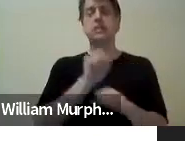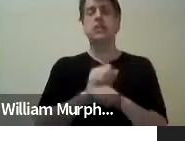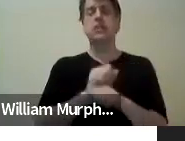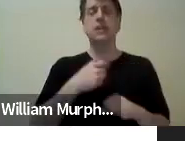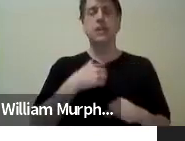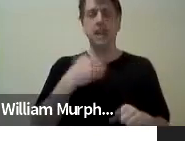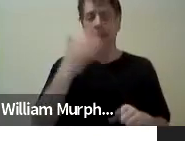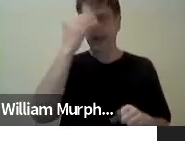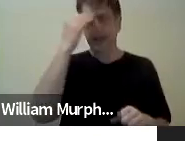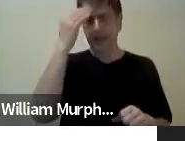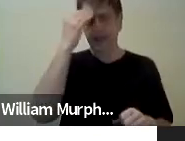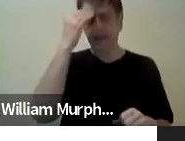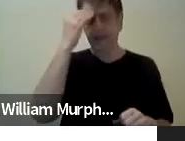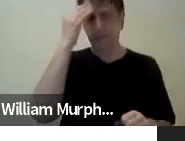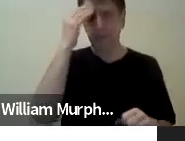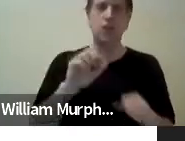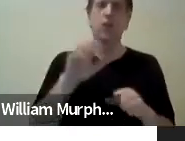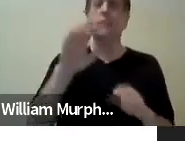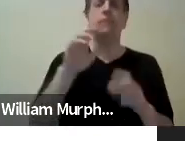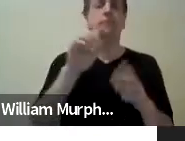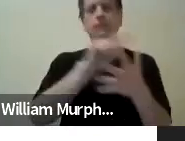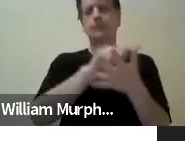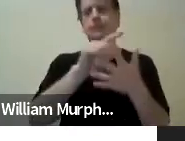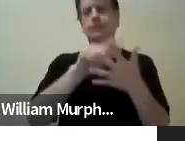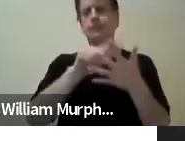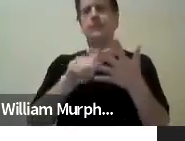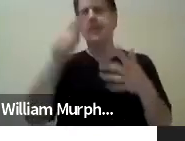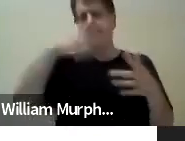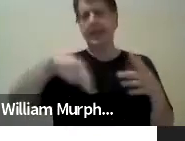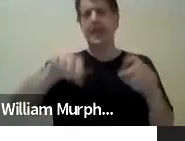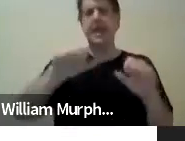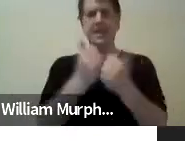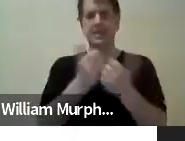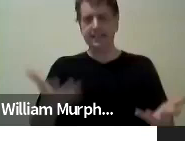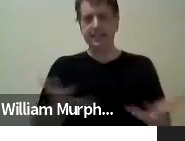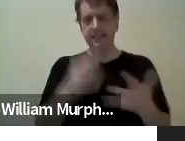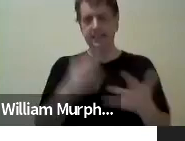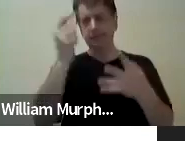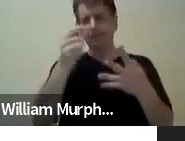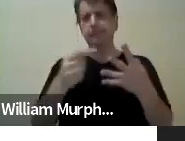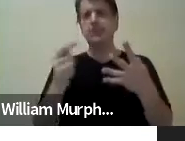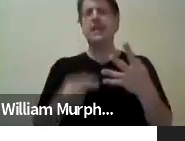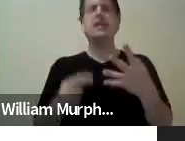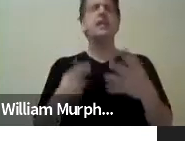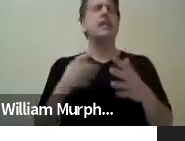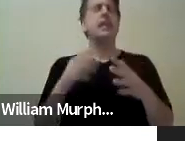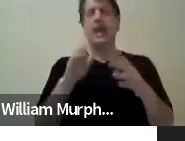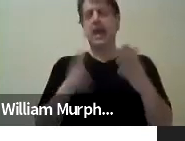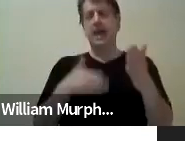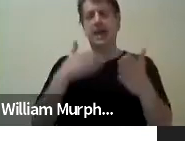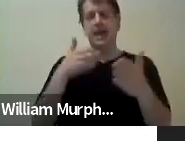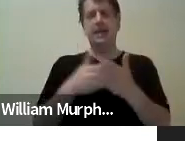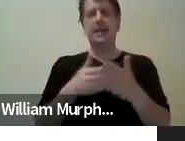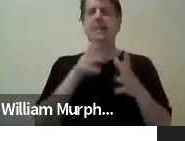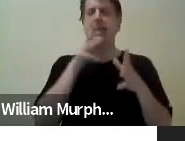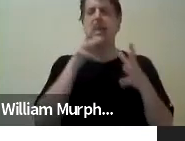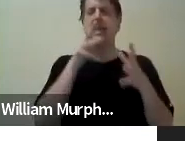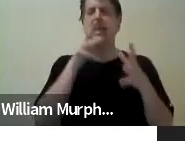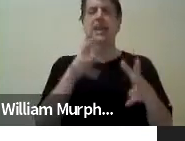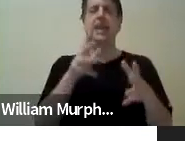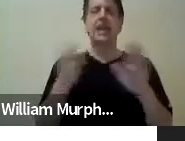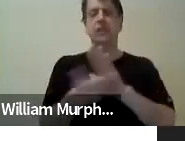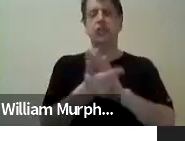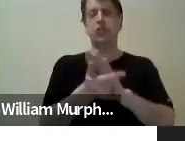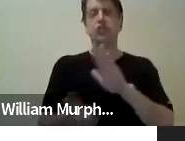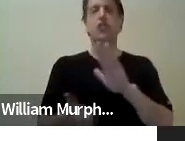the Commission and Global Wordsmith all stand against the hate crimes and the xenophobia and the acts of hatred that